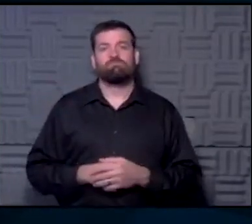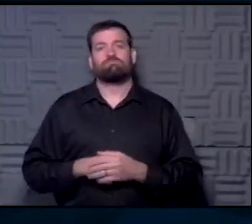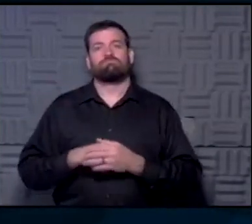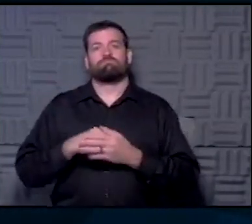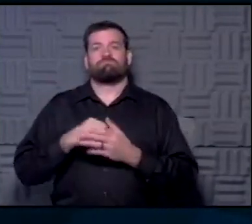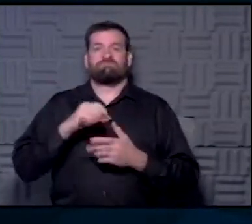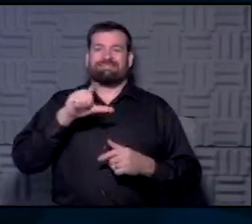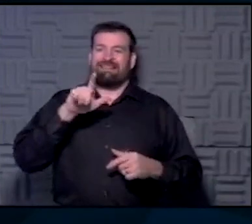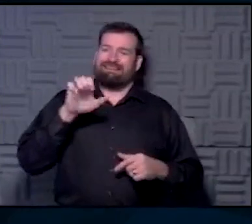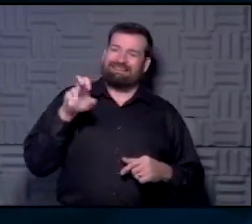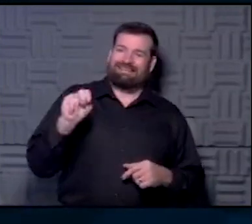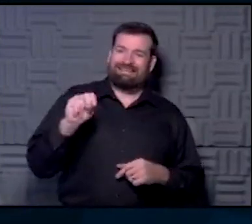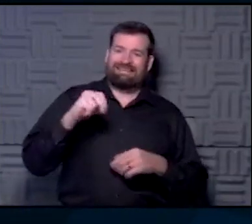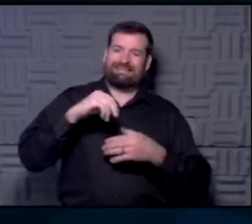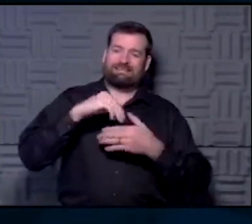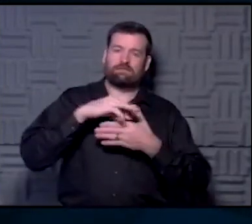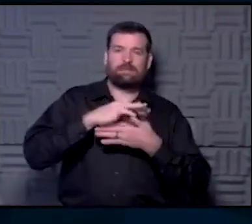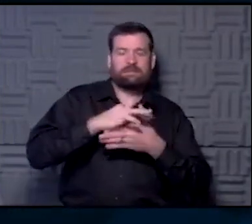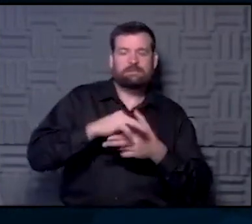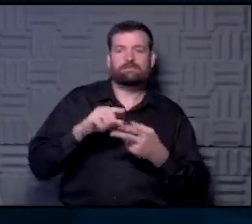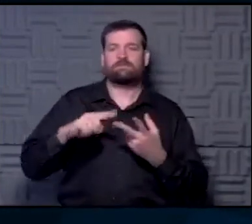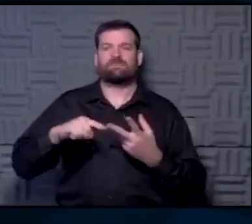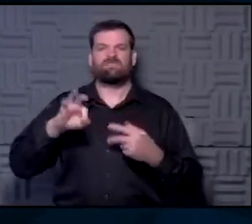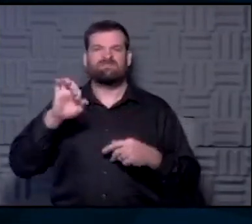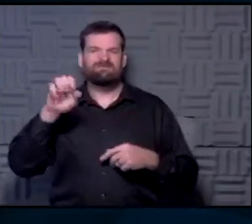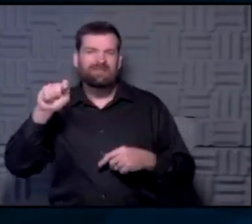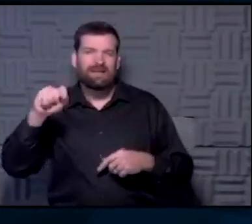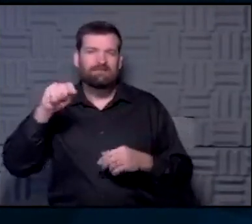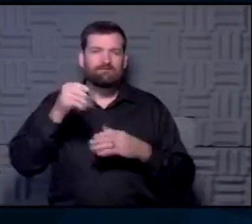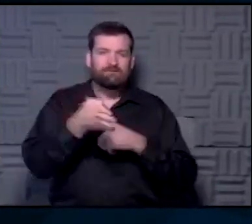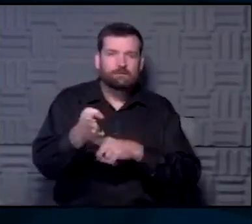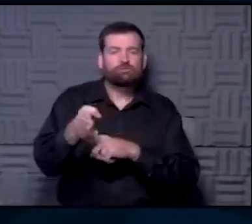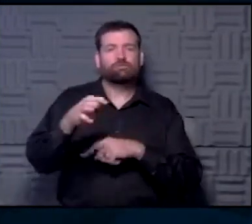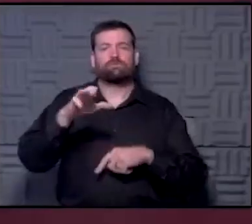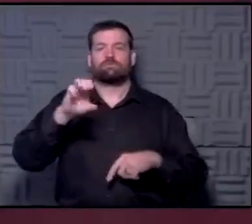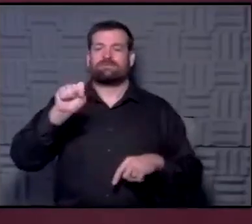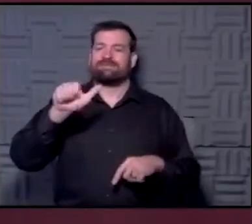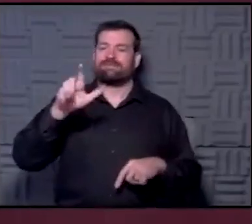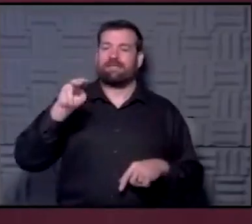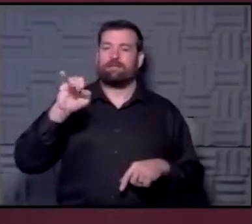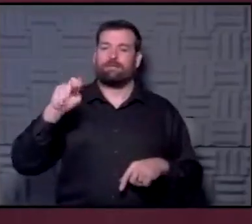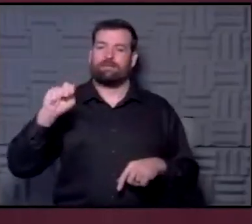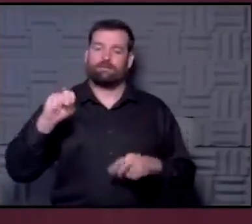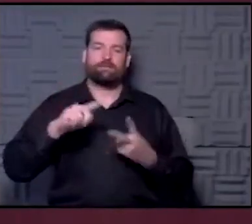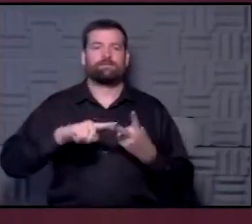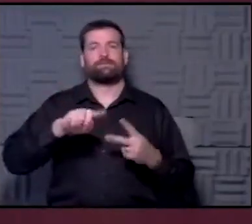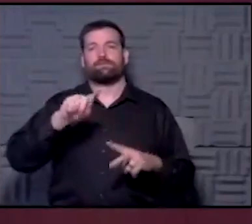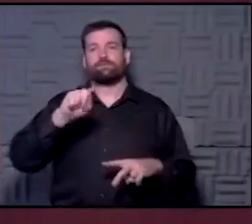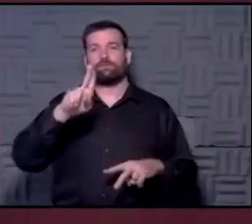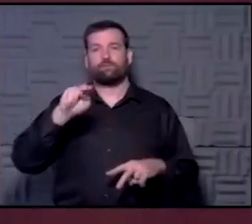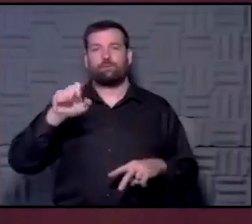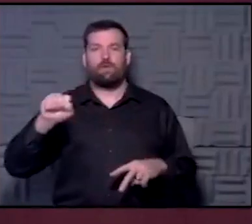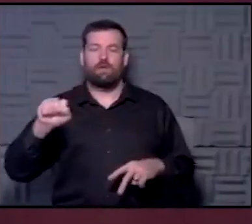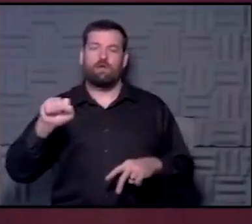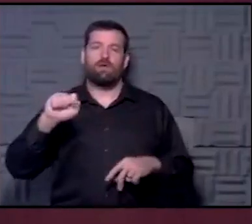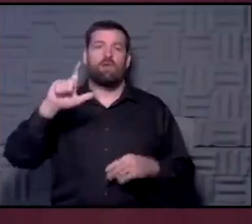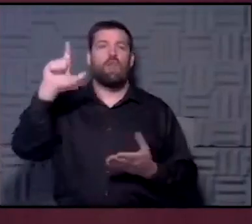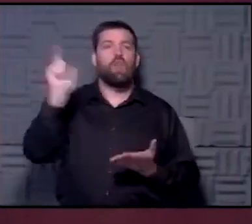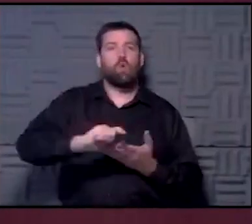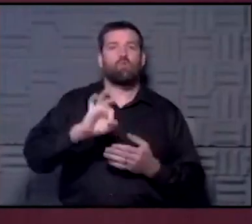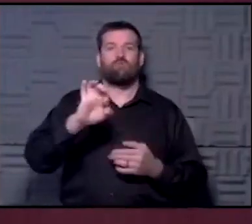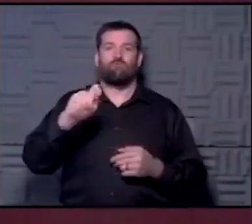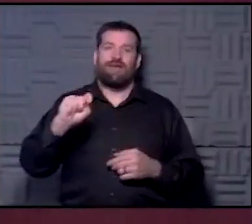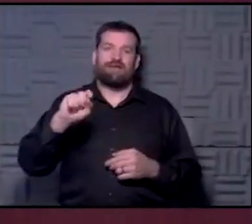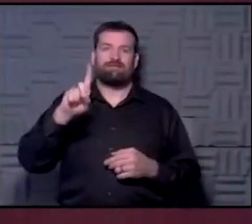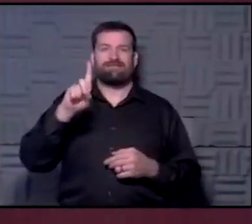meats, healthy fats, fatty fish like salmon, tuna, fermented foods even, low-fat dairy. So the list